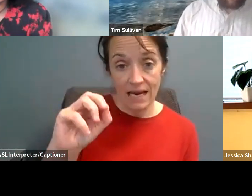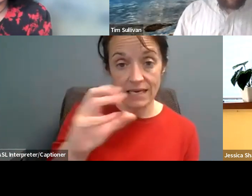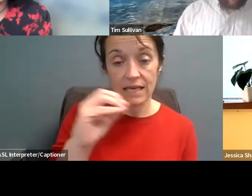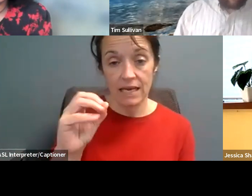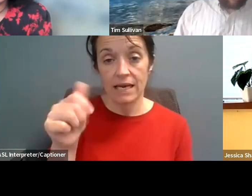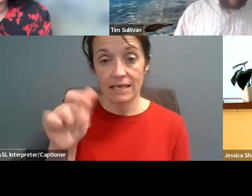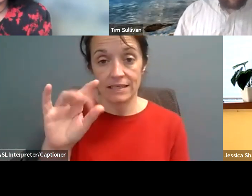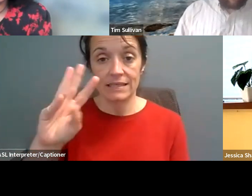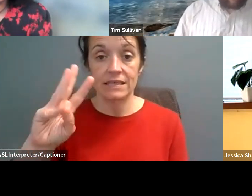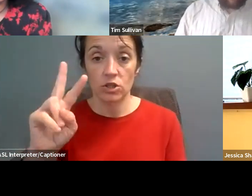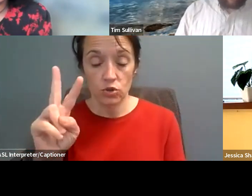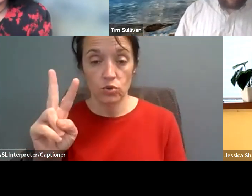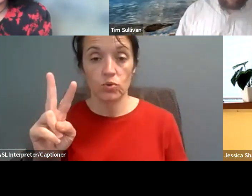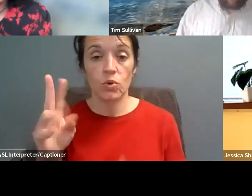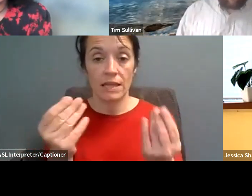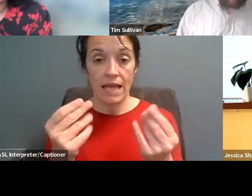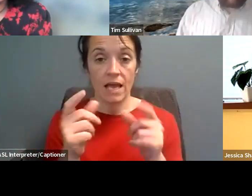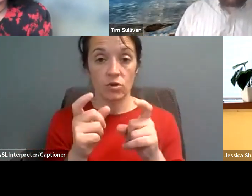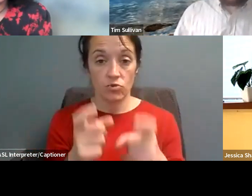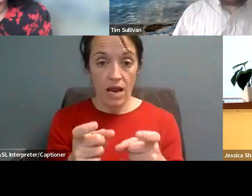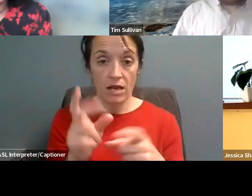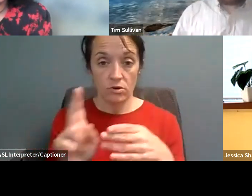grant university. And